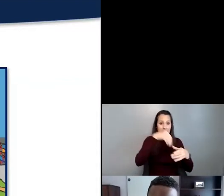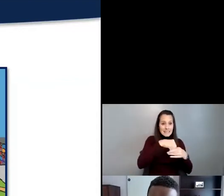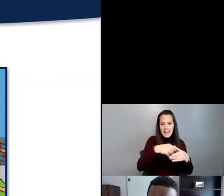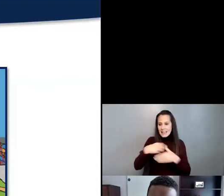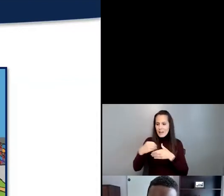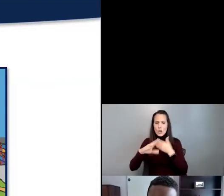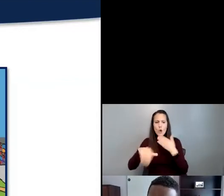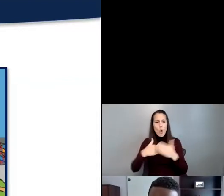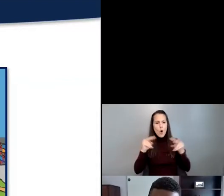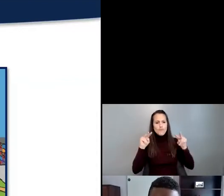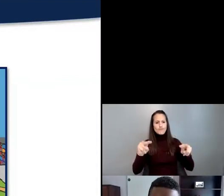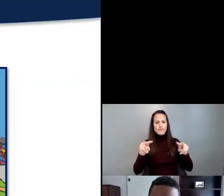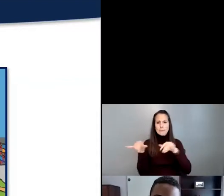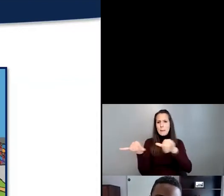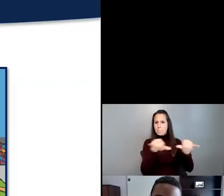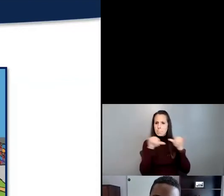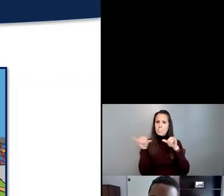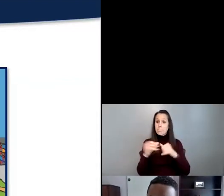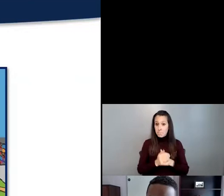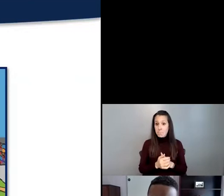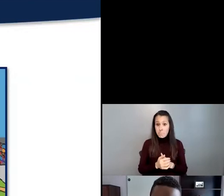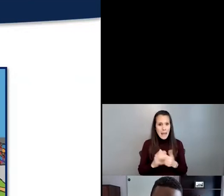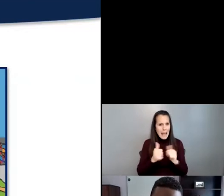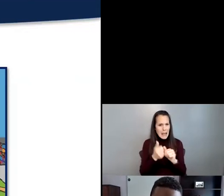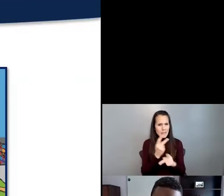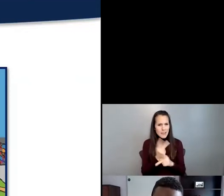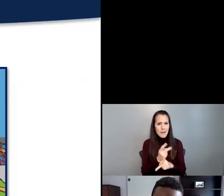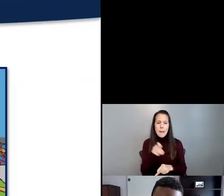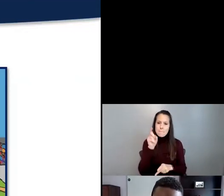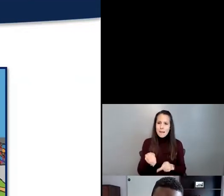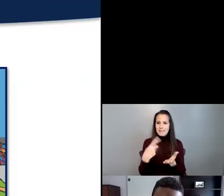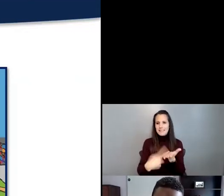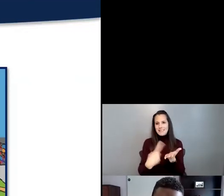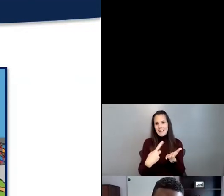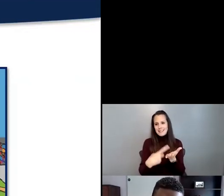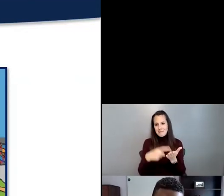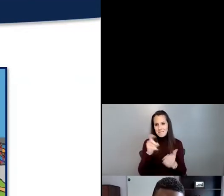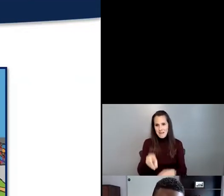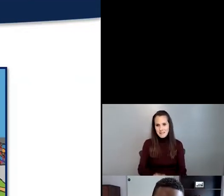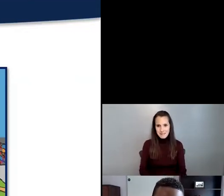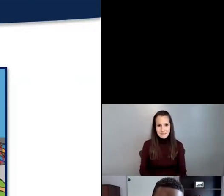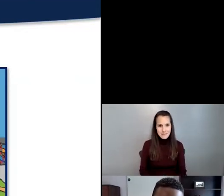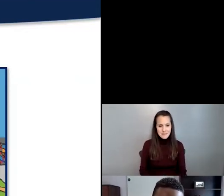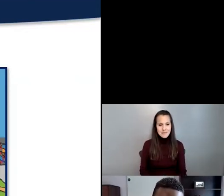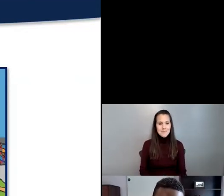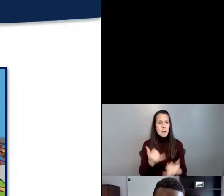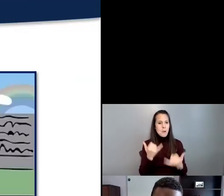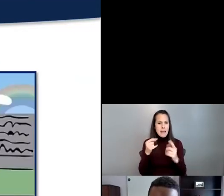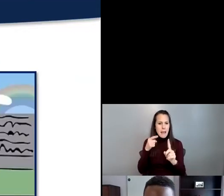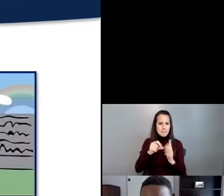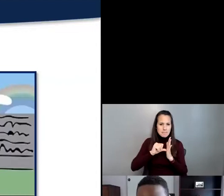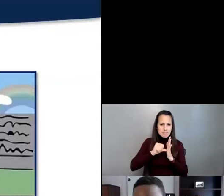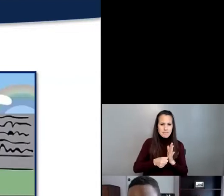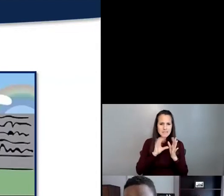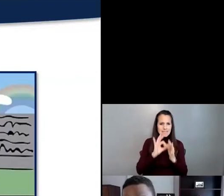need? And the only way you get to that is by having conversation. Now, to then bring it home with why we are here